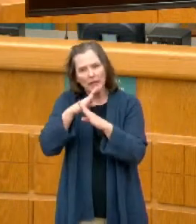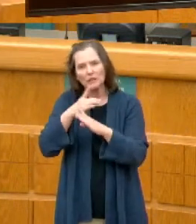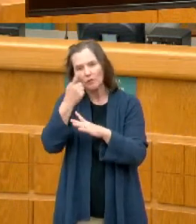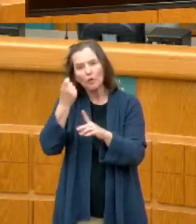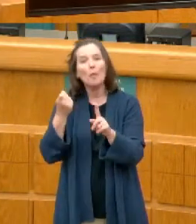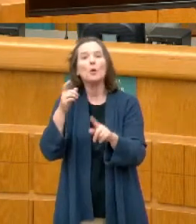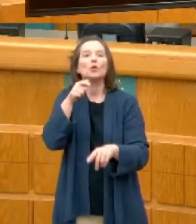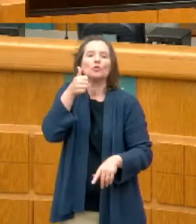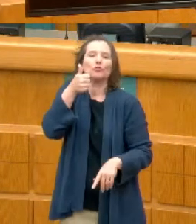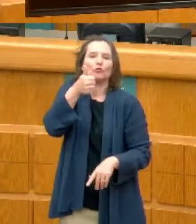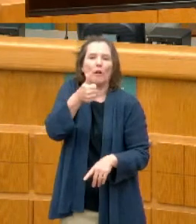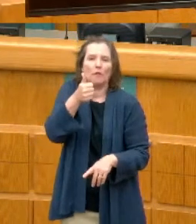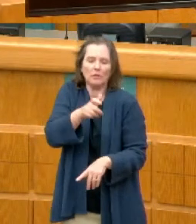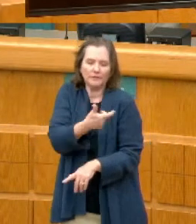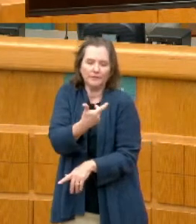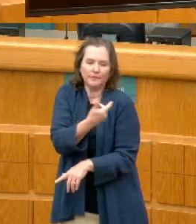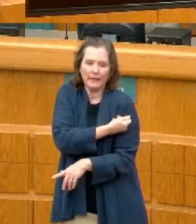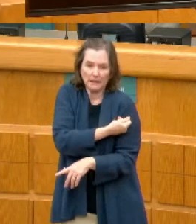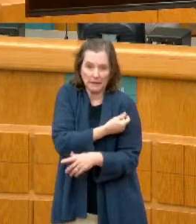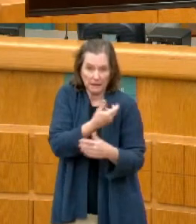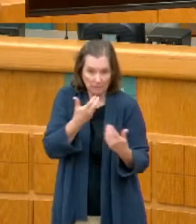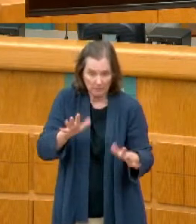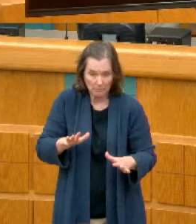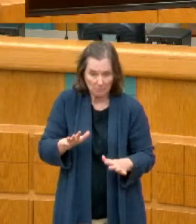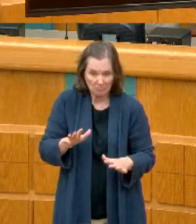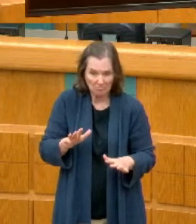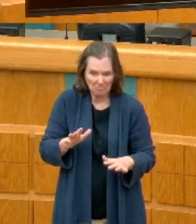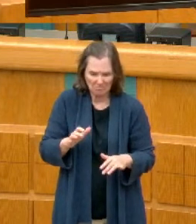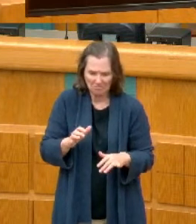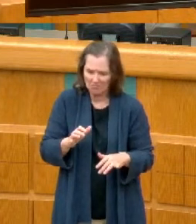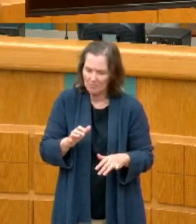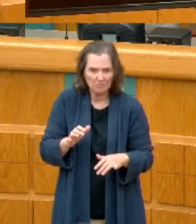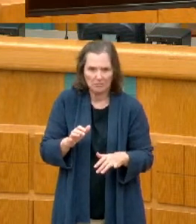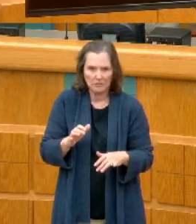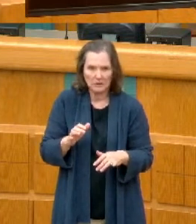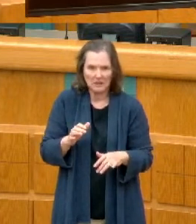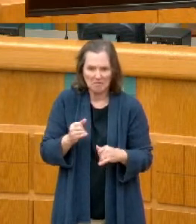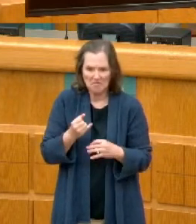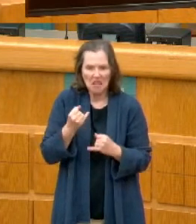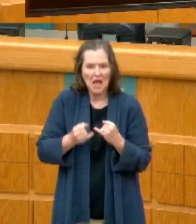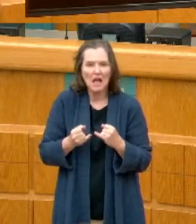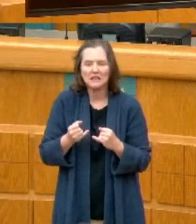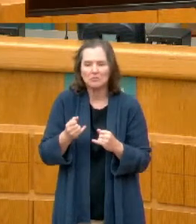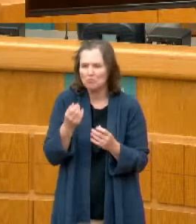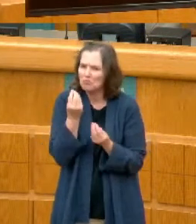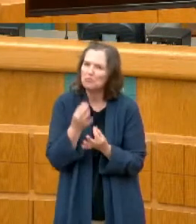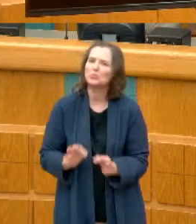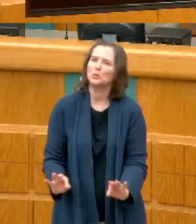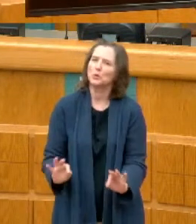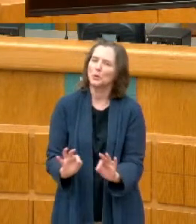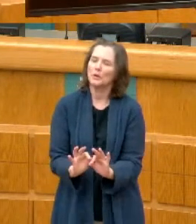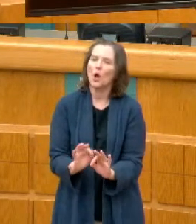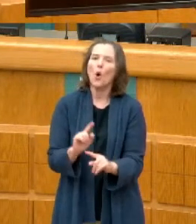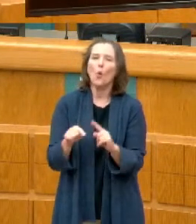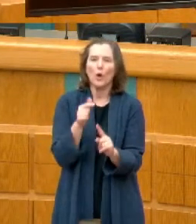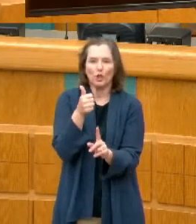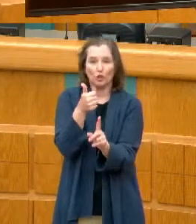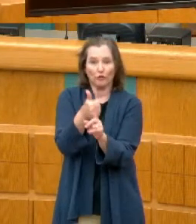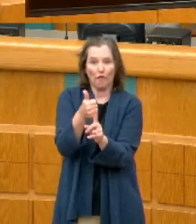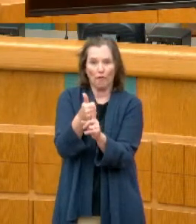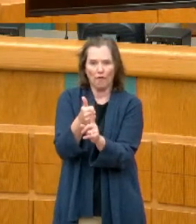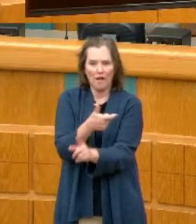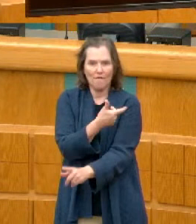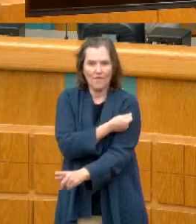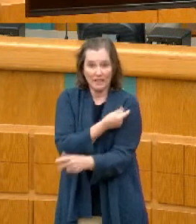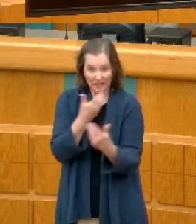healthcare workers in our community. The bottom line, when you get the vaccine, you protect our healthcare system,